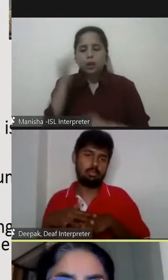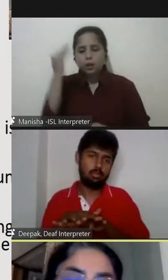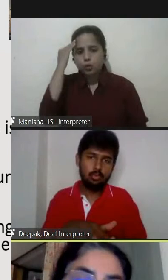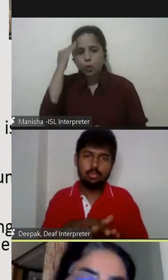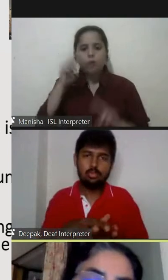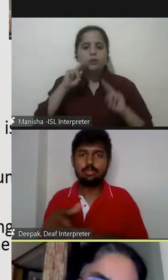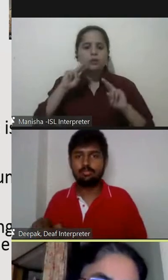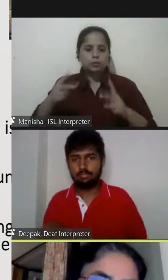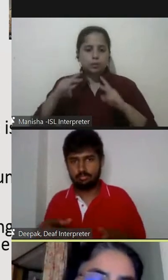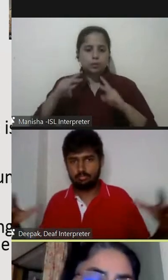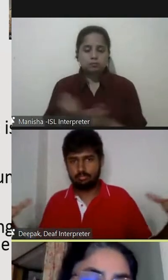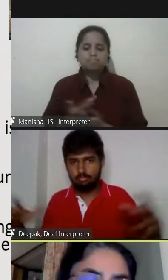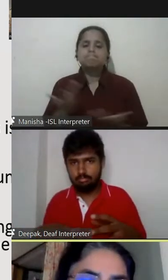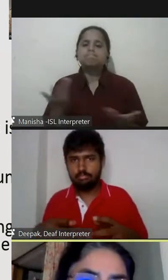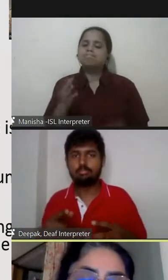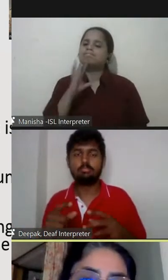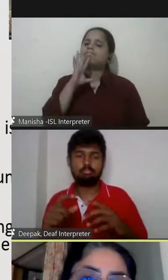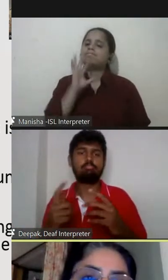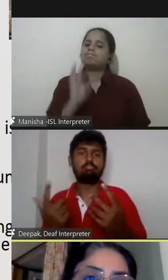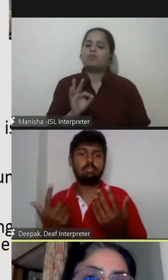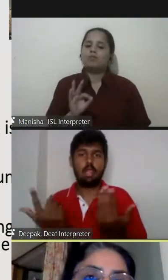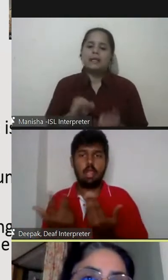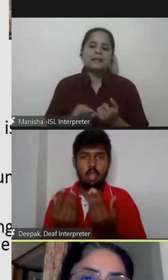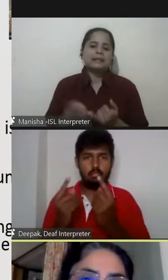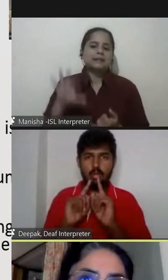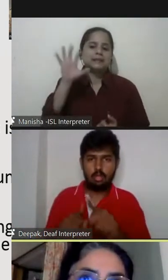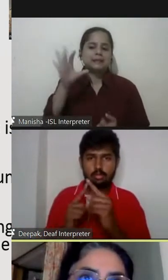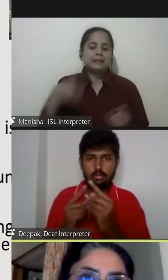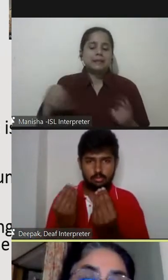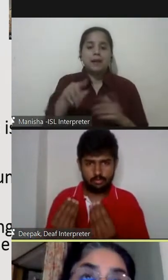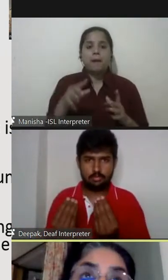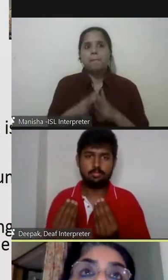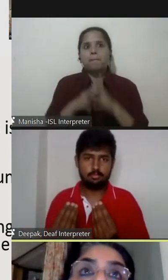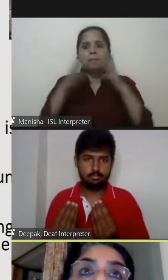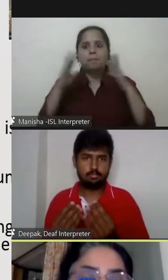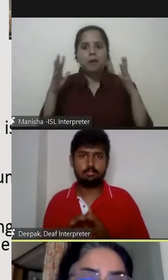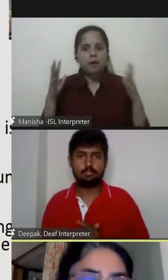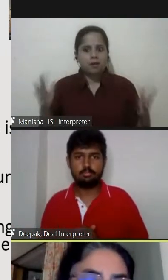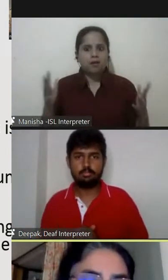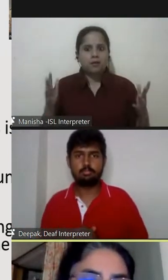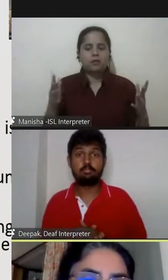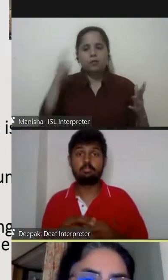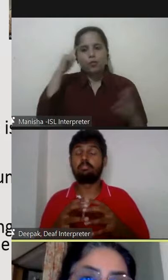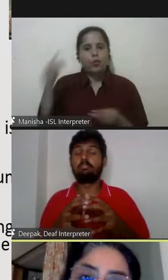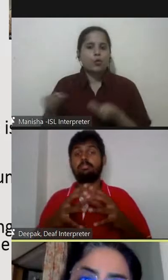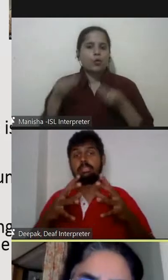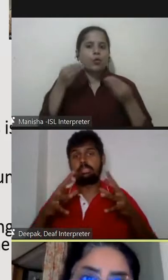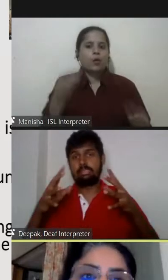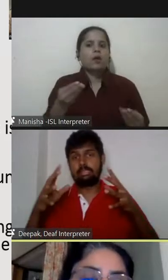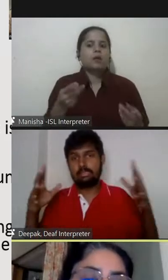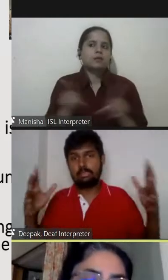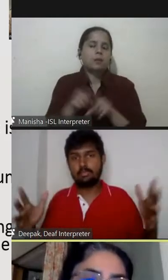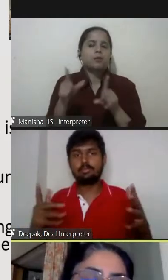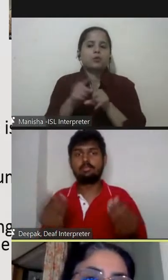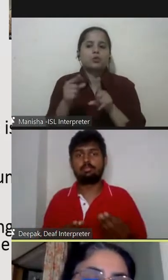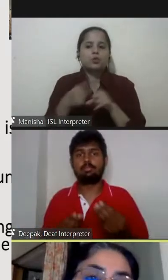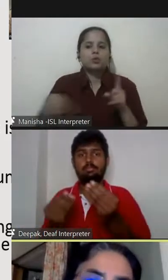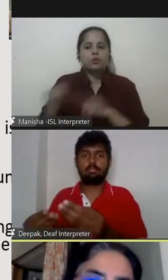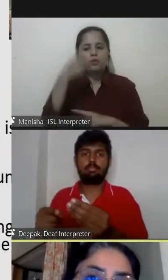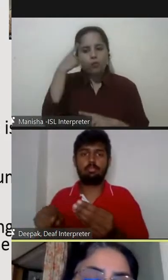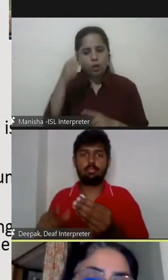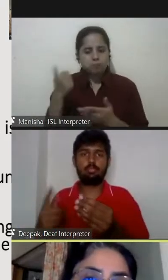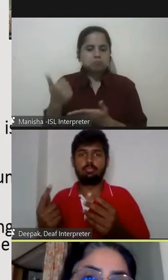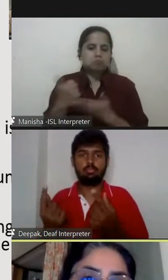response. And of course, the state being our largest provider in a way, synergy with the